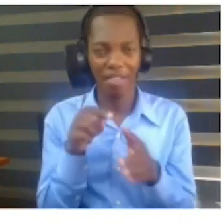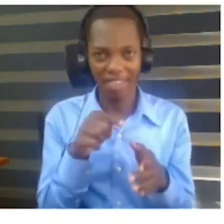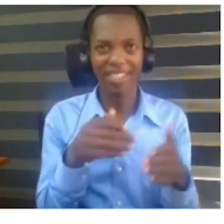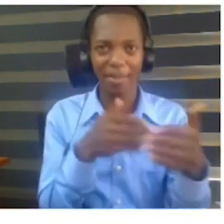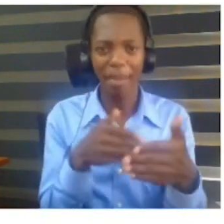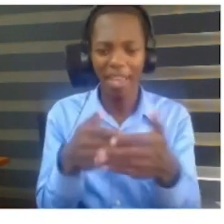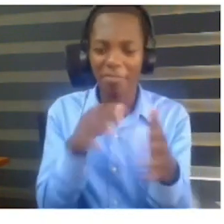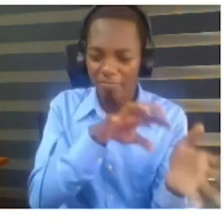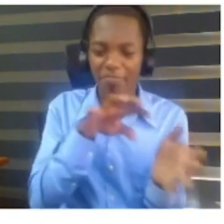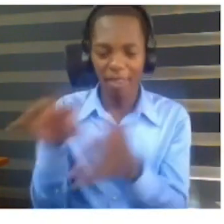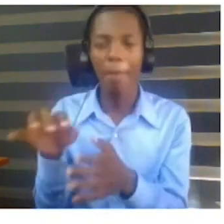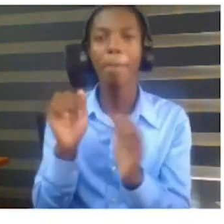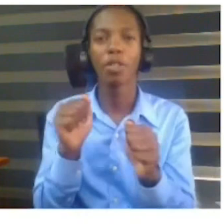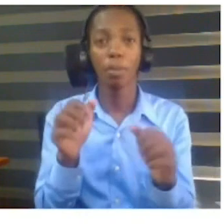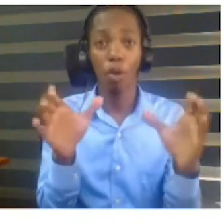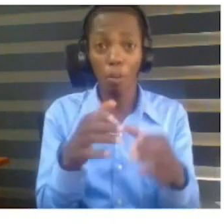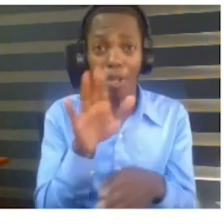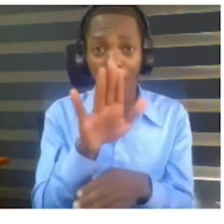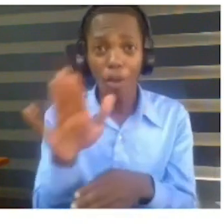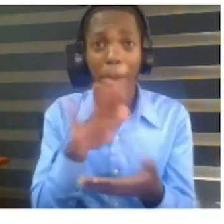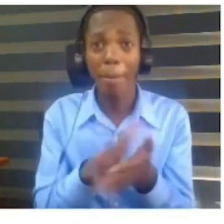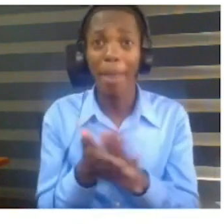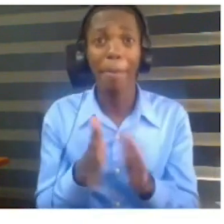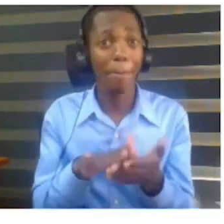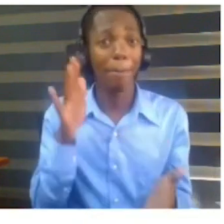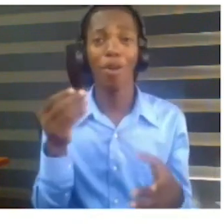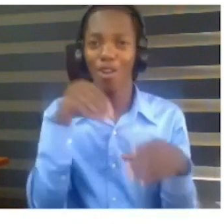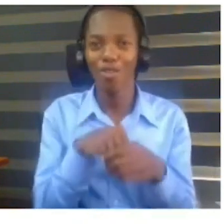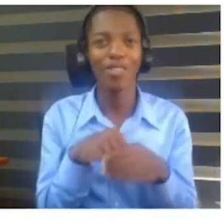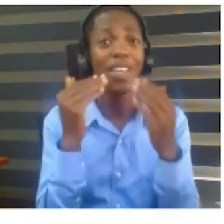more inclusive. Thank you, everyone.